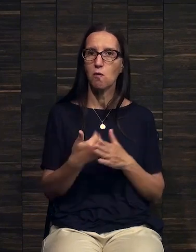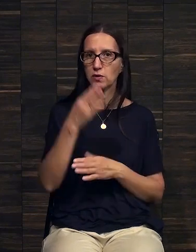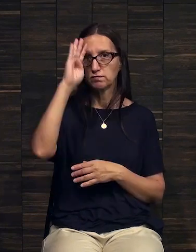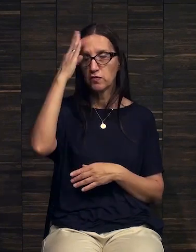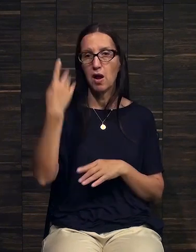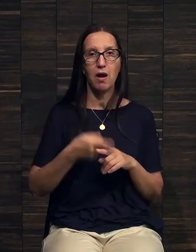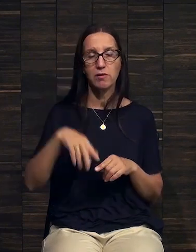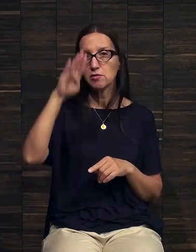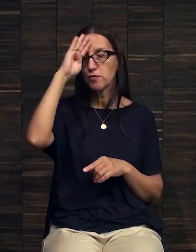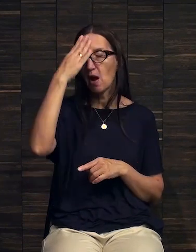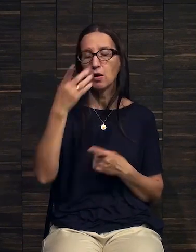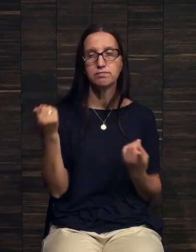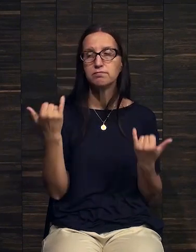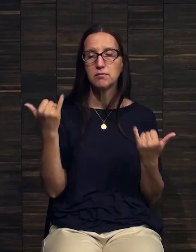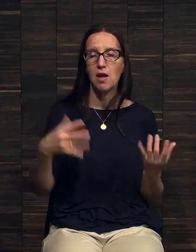was a new